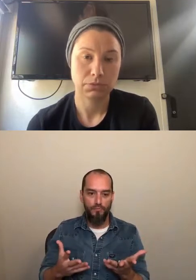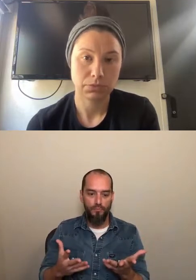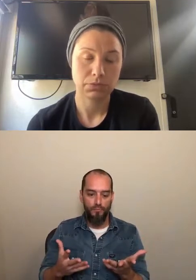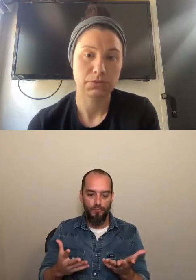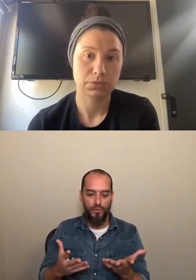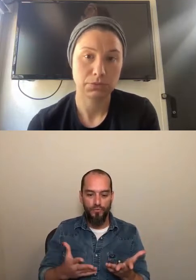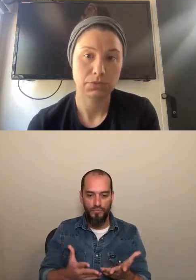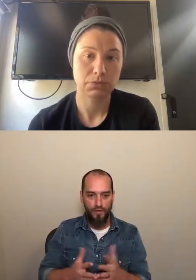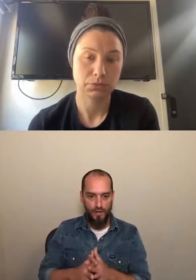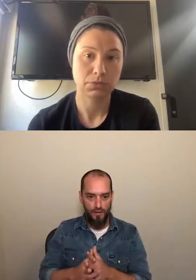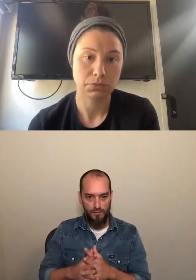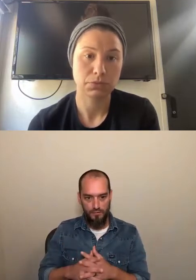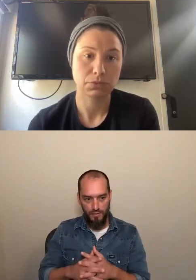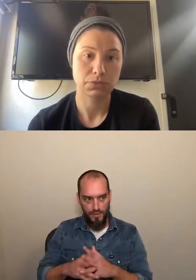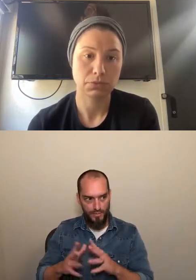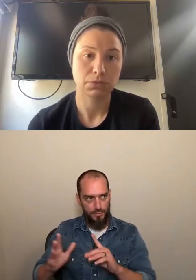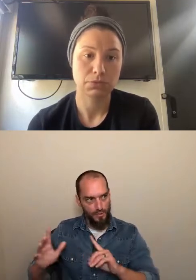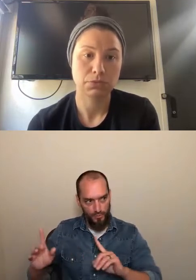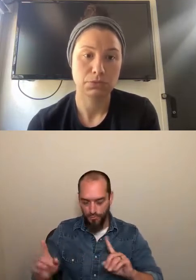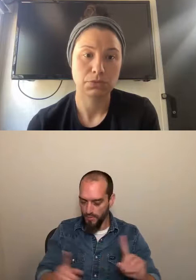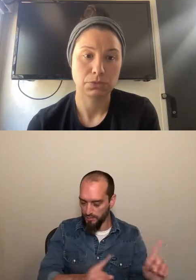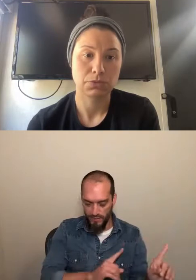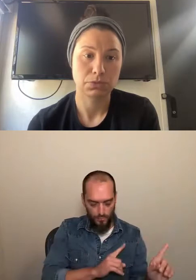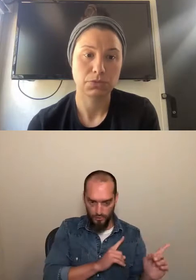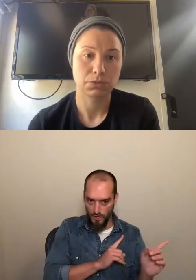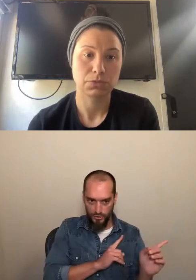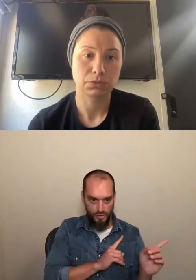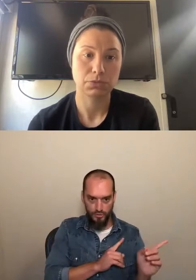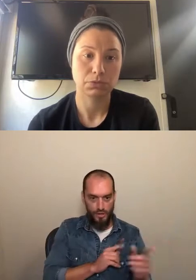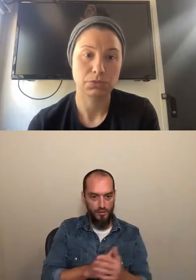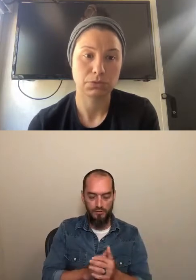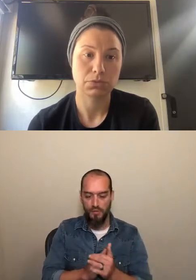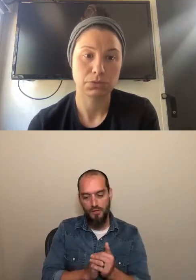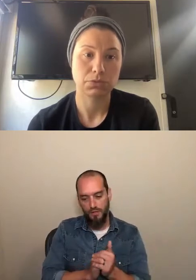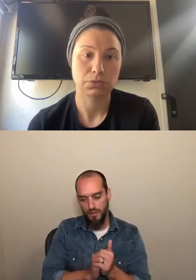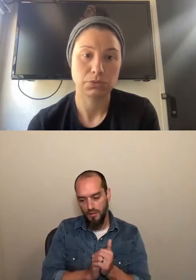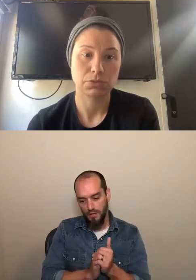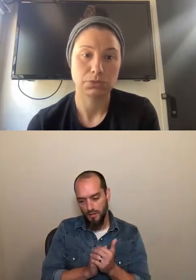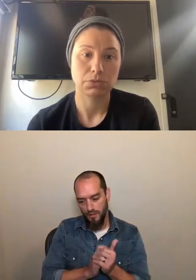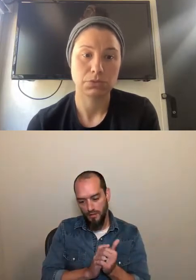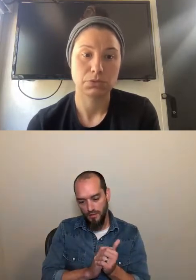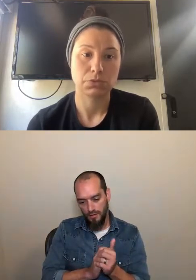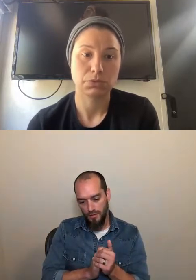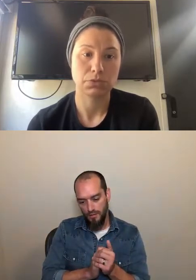I'm referencing right now in my experience with many, many mold contractors now,